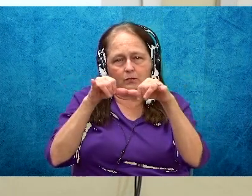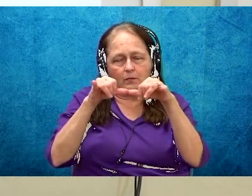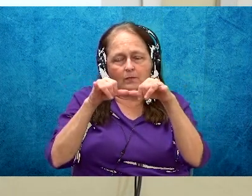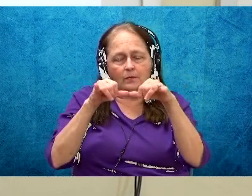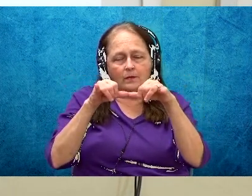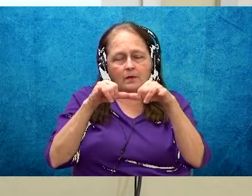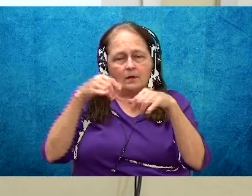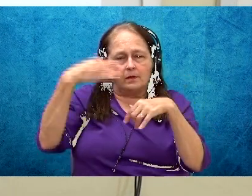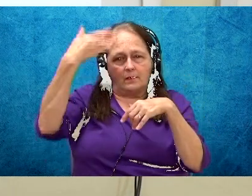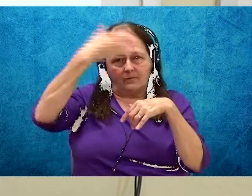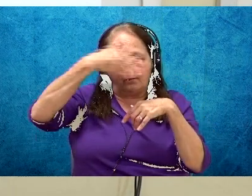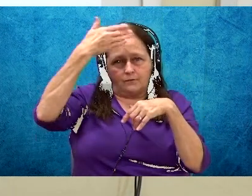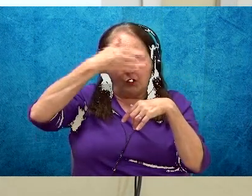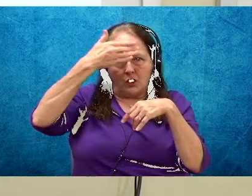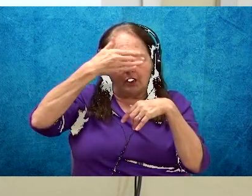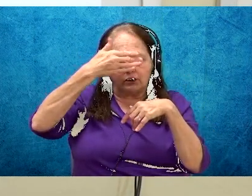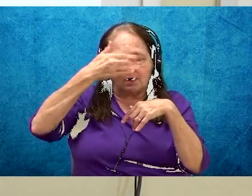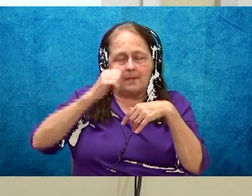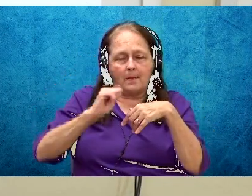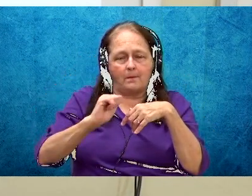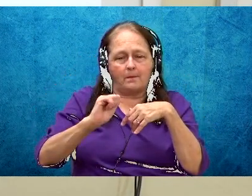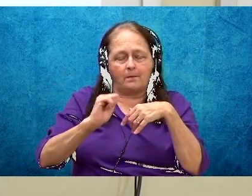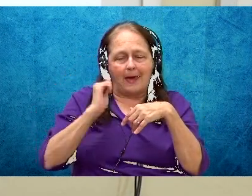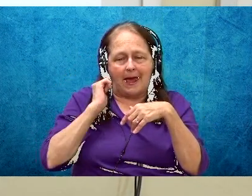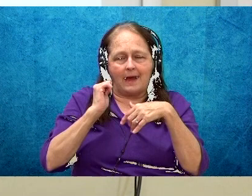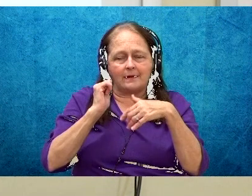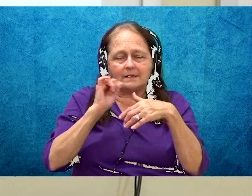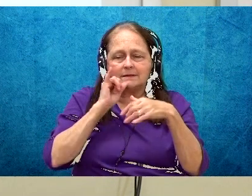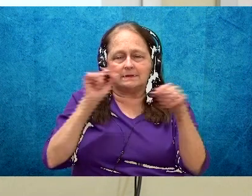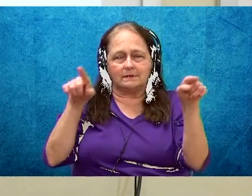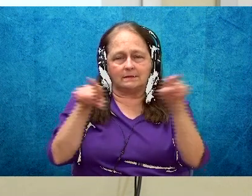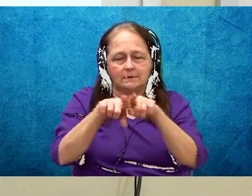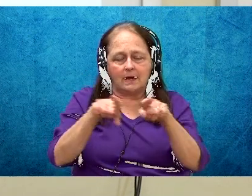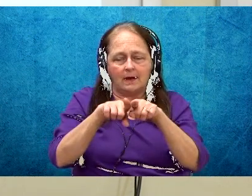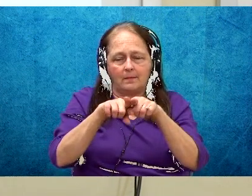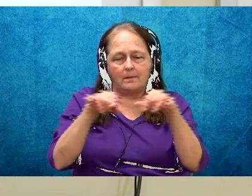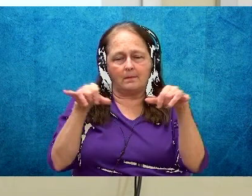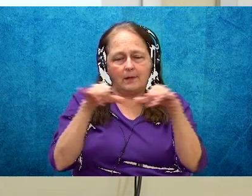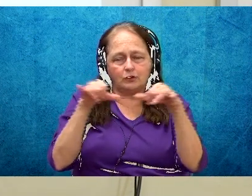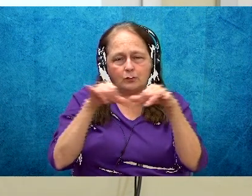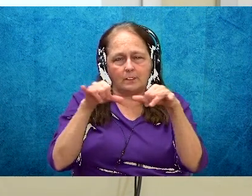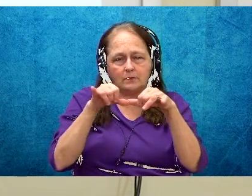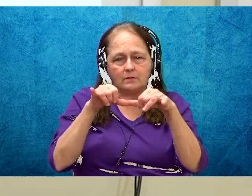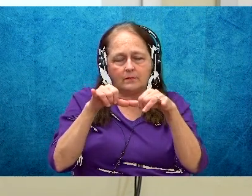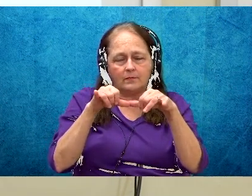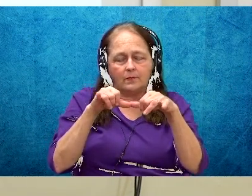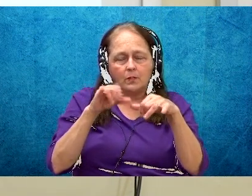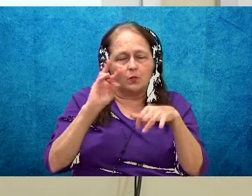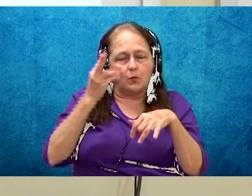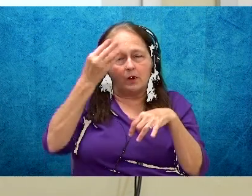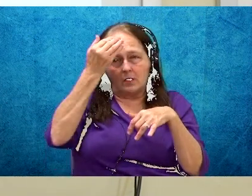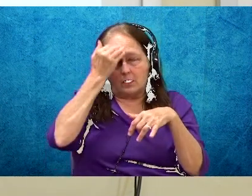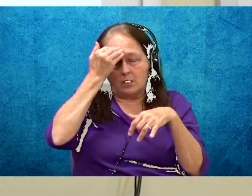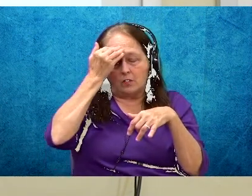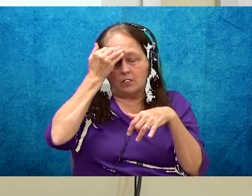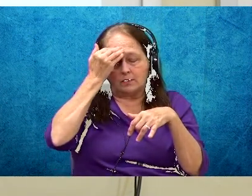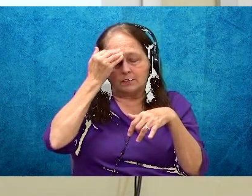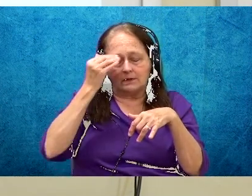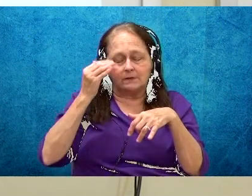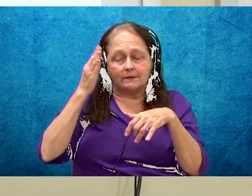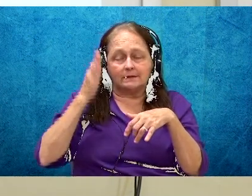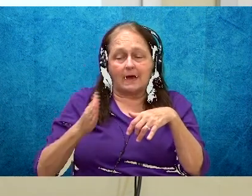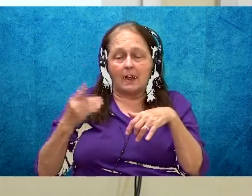the front and the back are the same. So they would be the same measurements. And we also know side 1 and